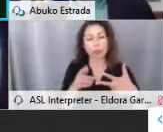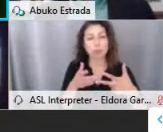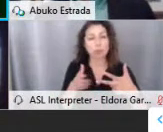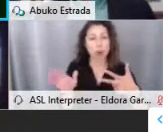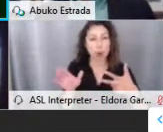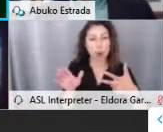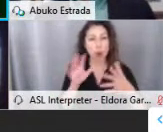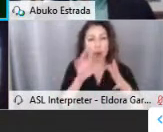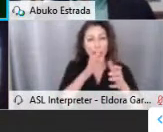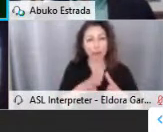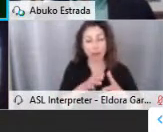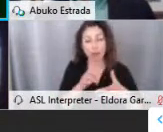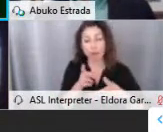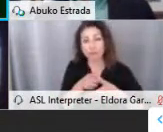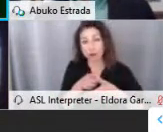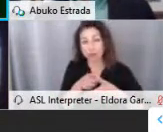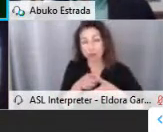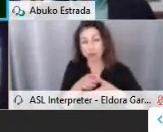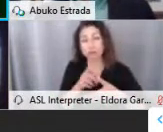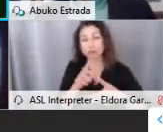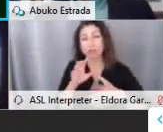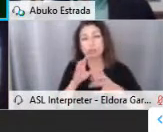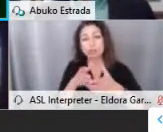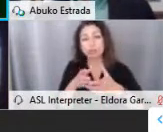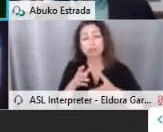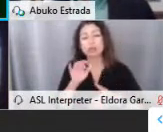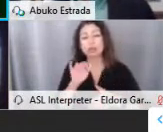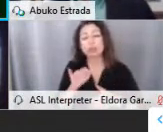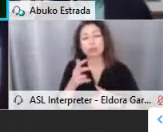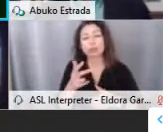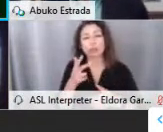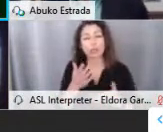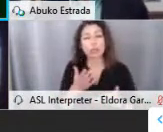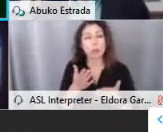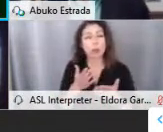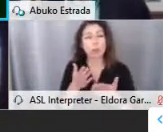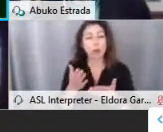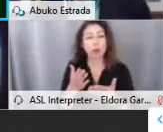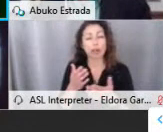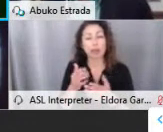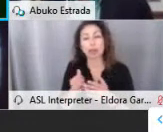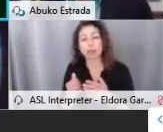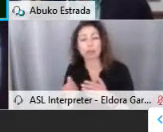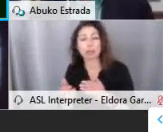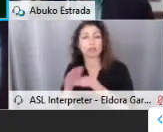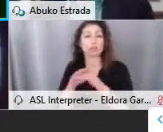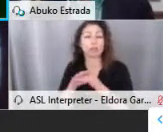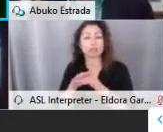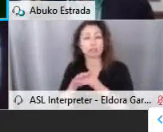categories. The first set are three proposals that enrich or enhance premium tax credits